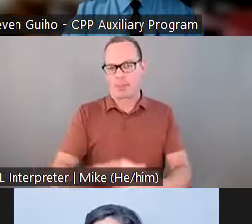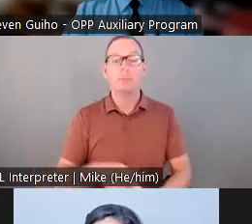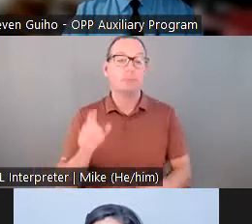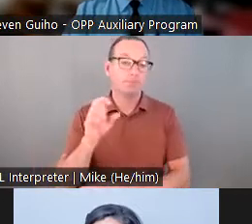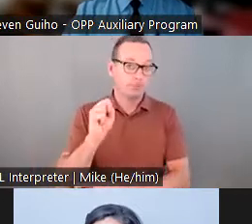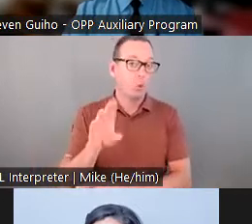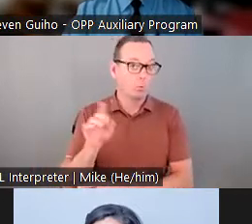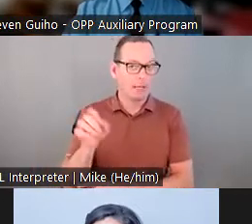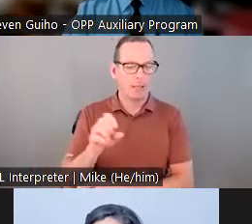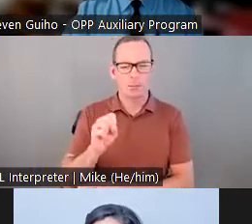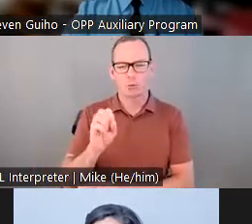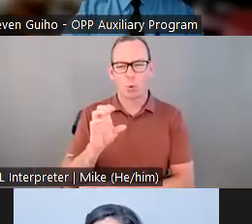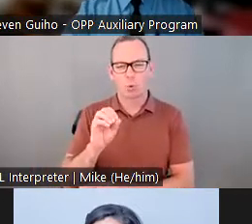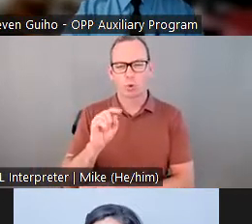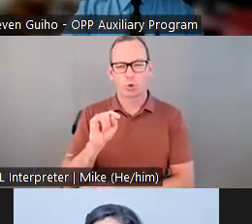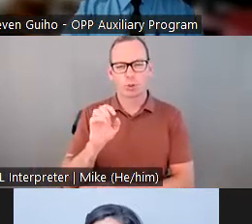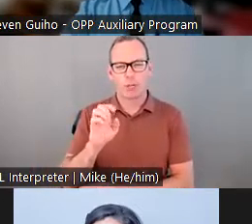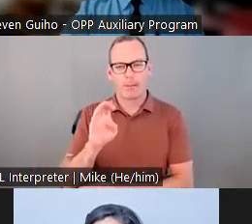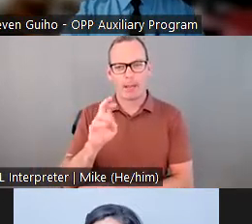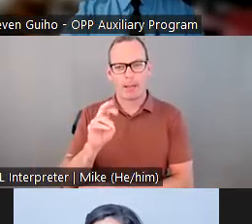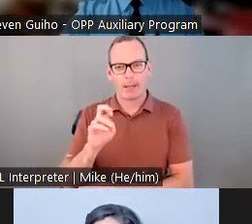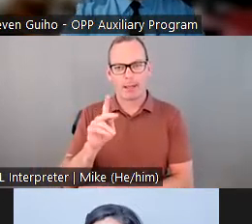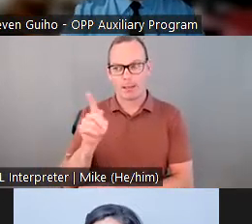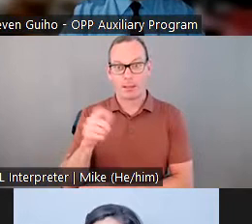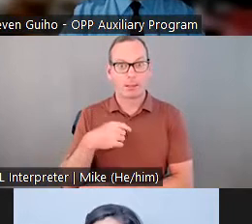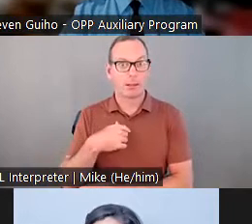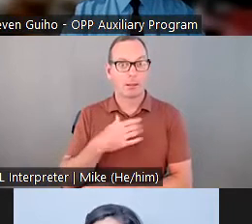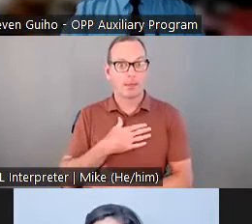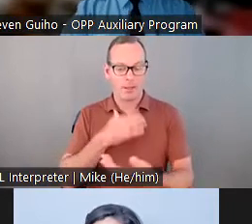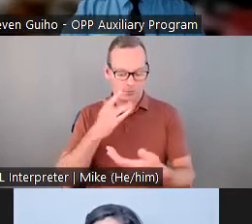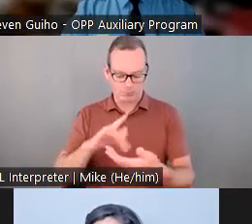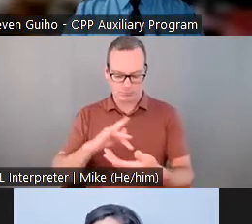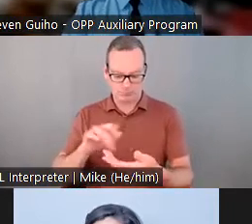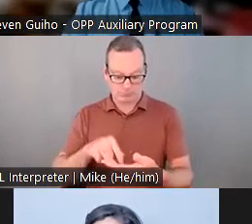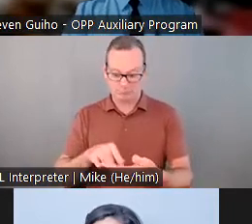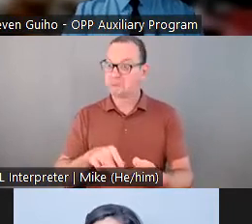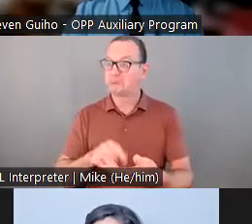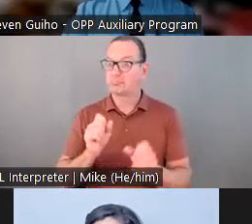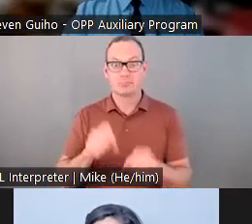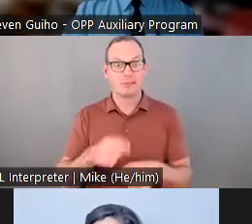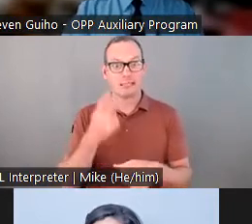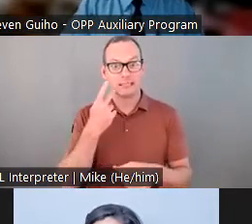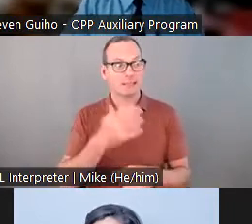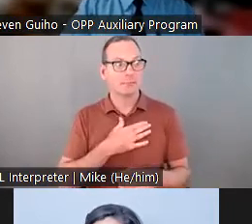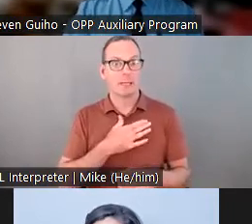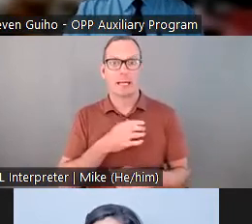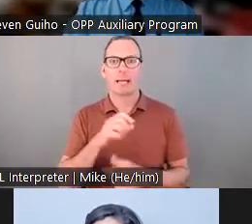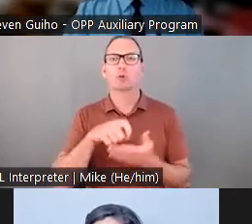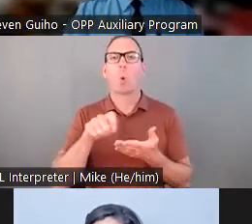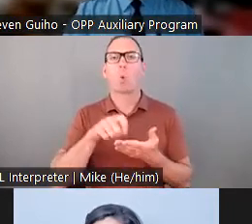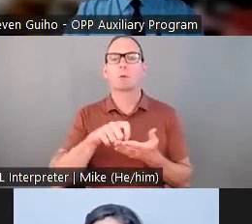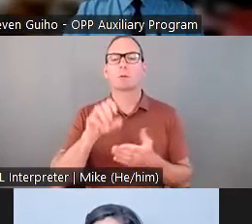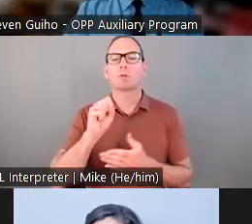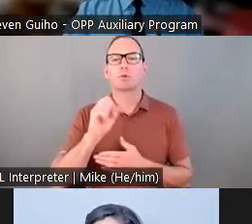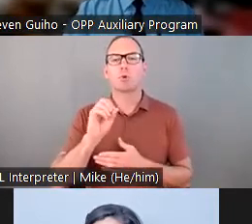my. I'm not sure if it's part of my package. It just shows up there on my app, so I'm able to see a credit score every month, see if it went up, see if it went down,